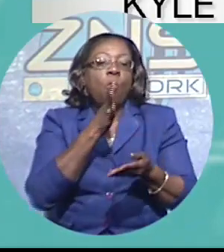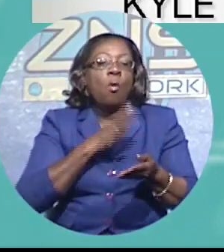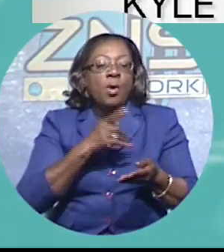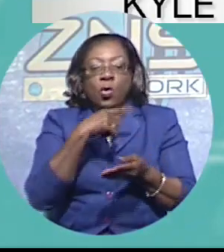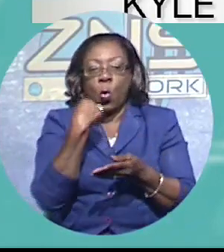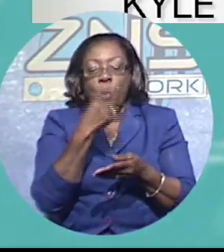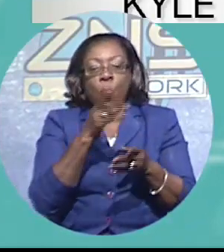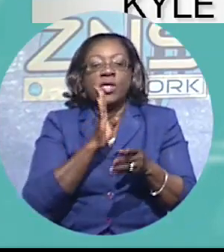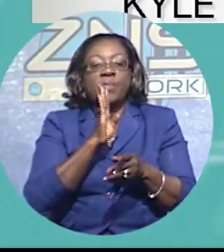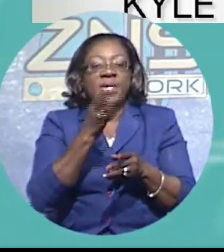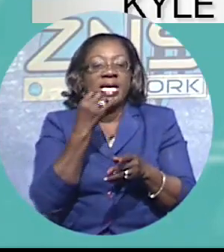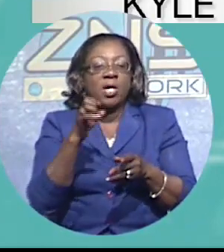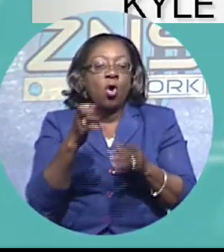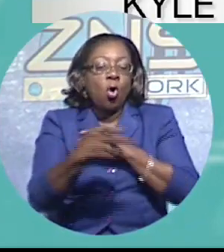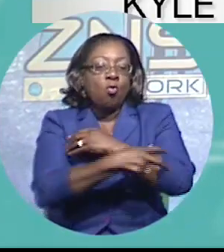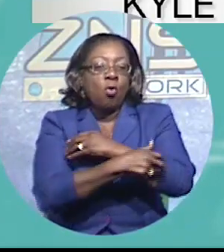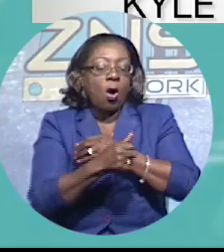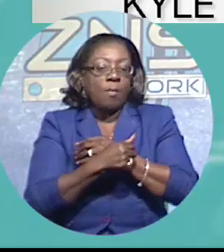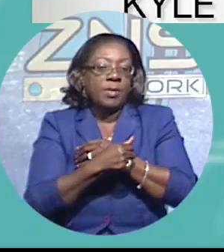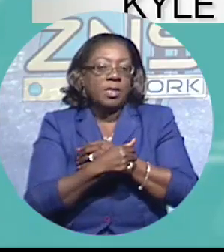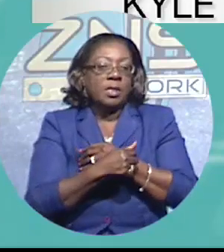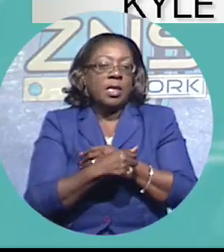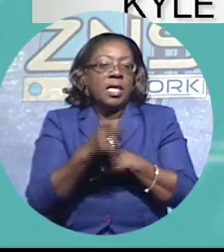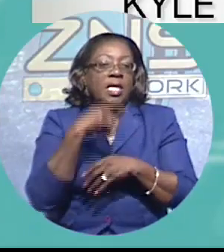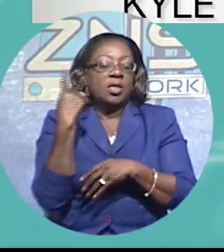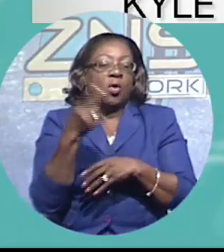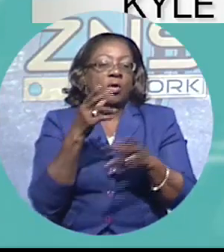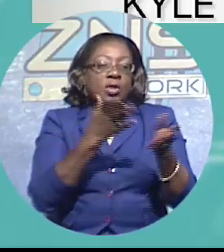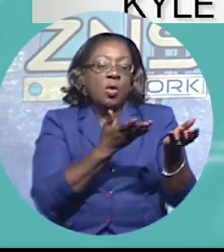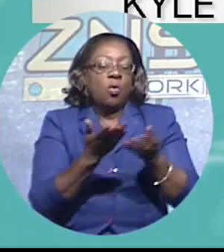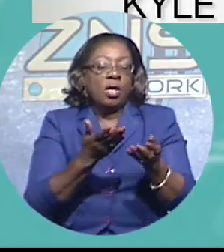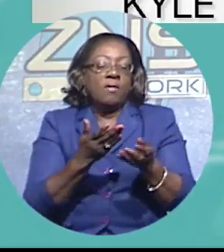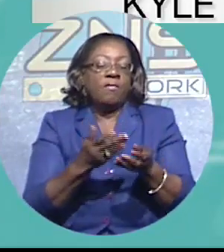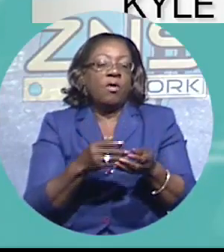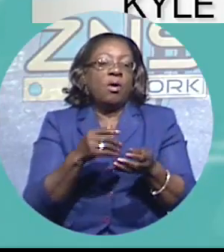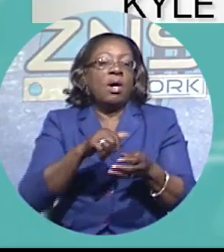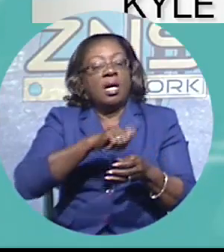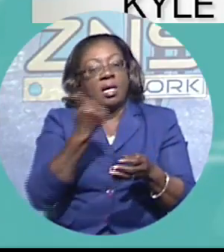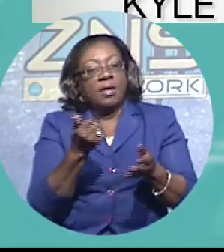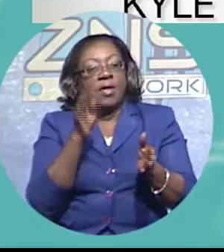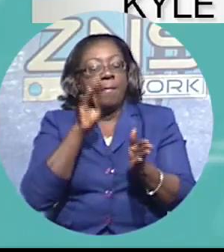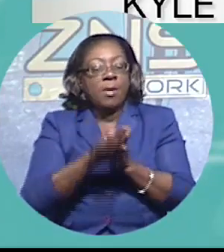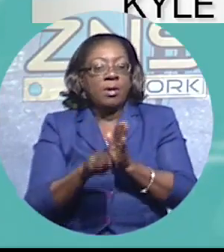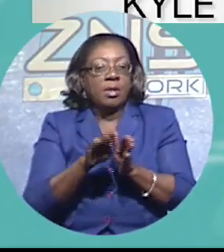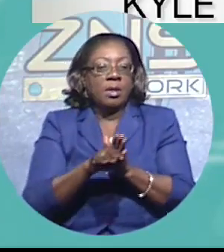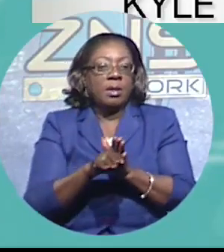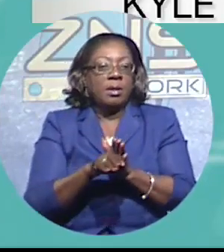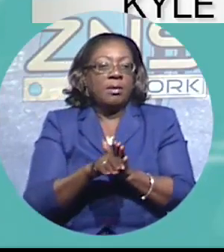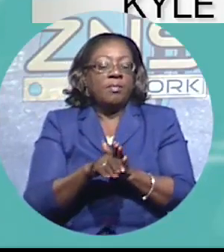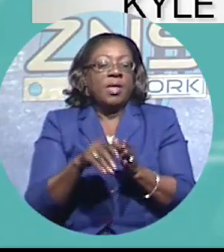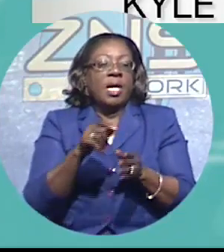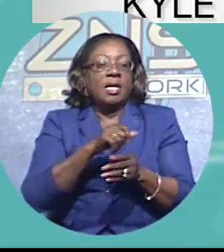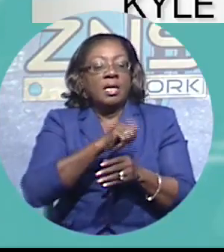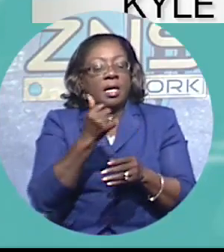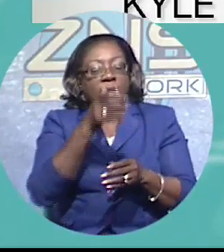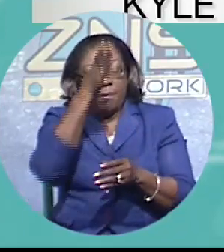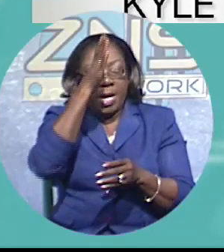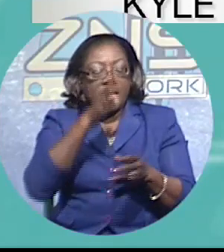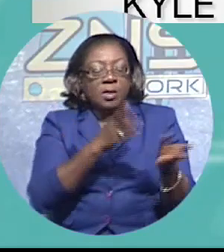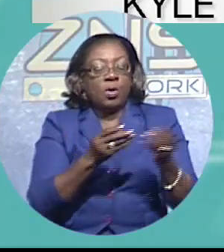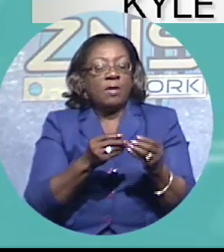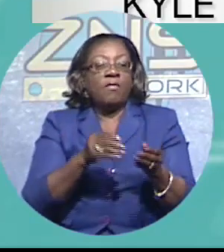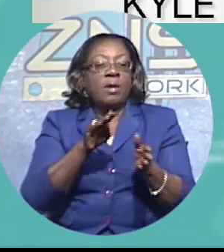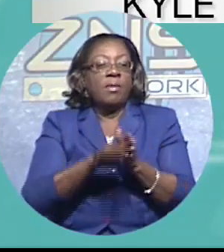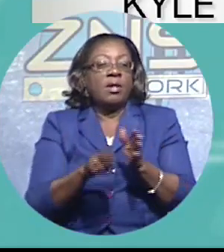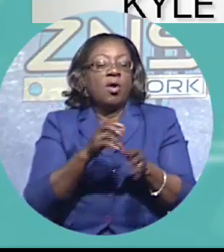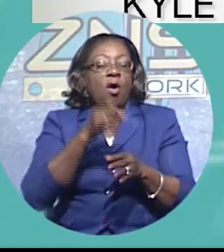been arraigned in connection with that murder. He was also wanted for the murder of Terrell Knowles. Meanwhile, Rumeel Gray was wanted for questioning in the murder